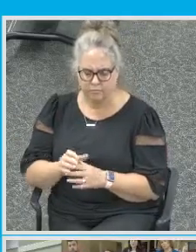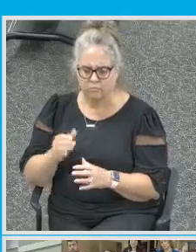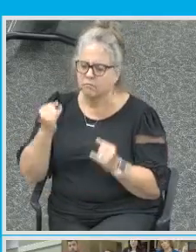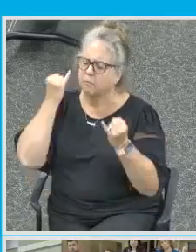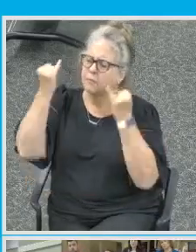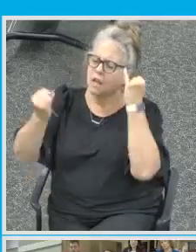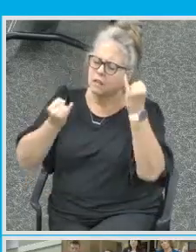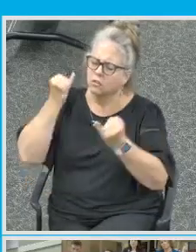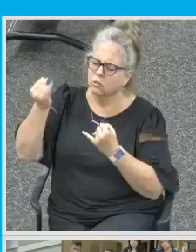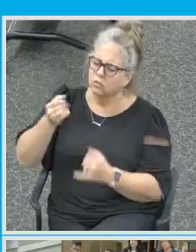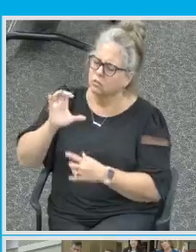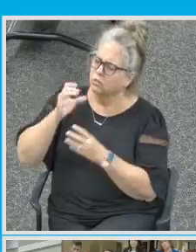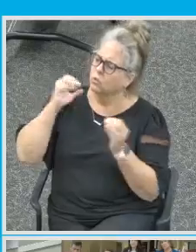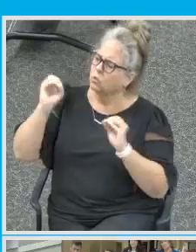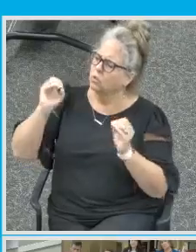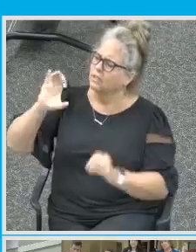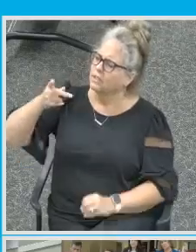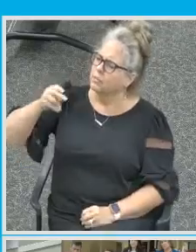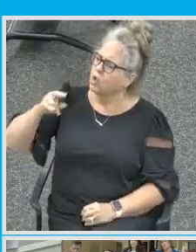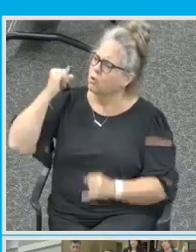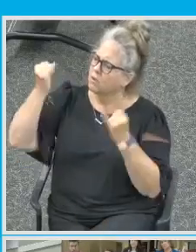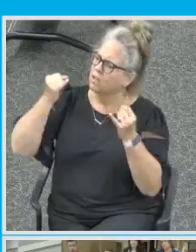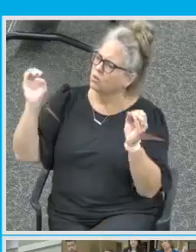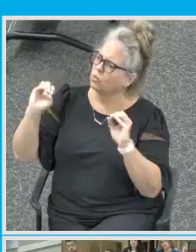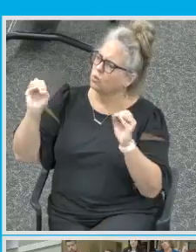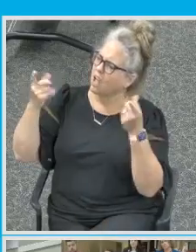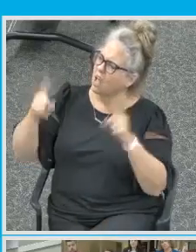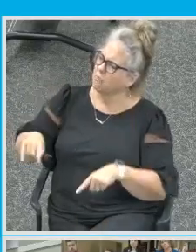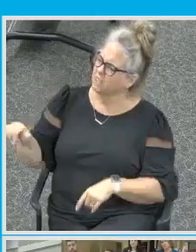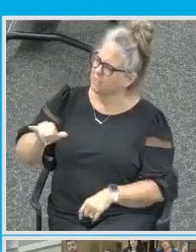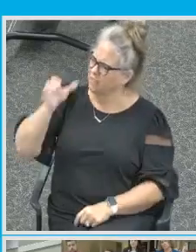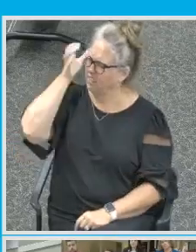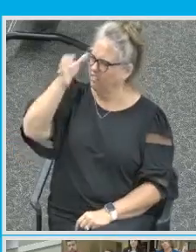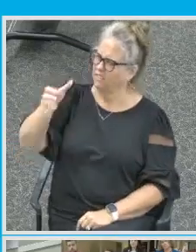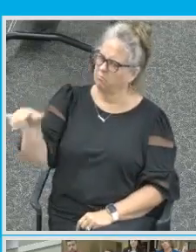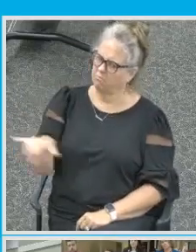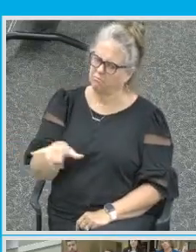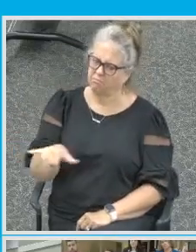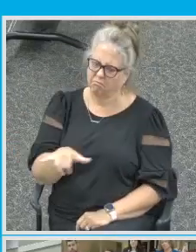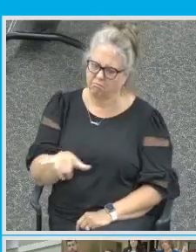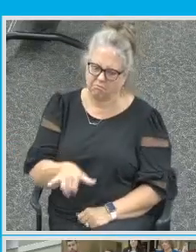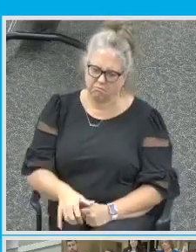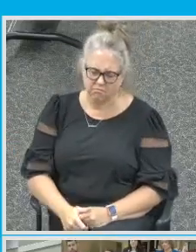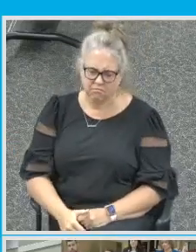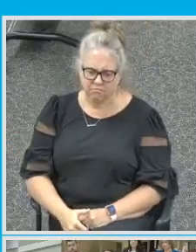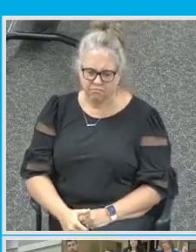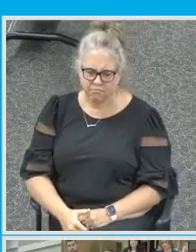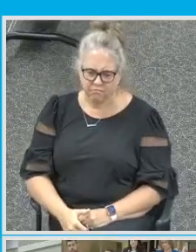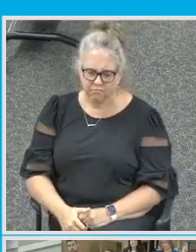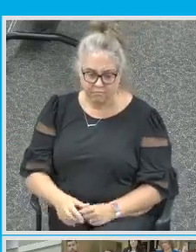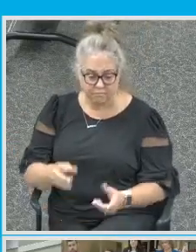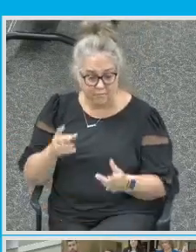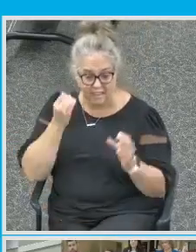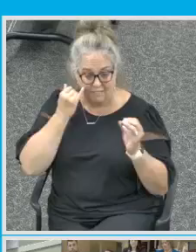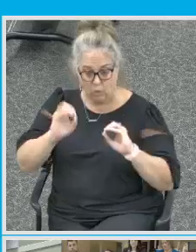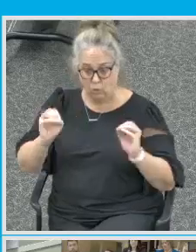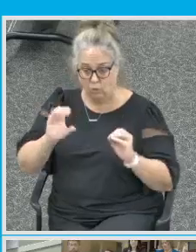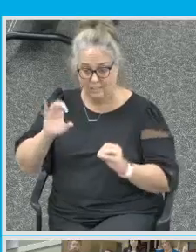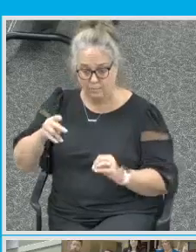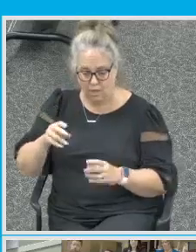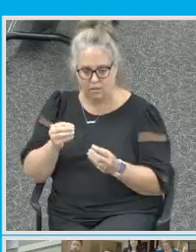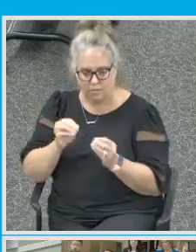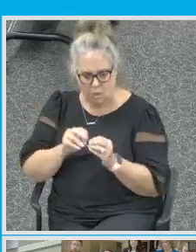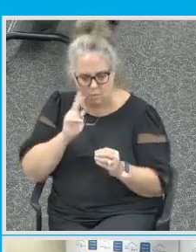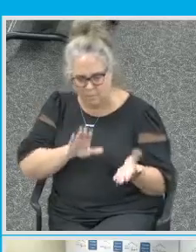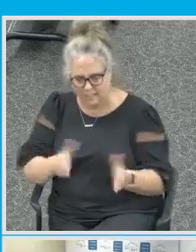Imagine what that would look like. And often people said we'd have more dead people. I said, then why are we not getting trained in youth mental